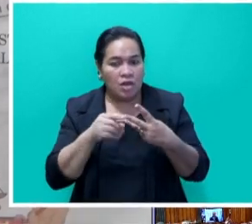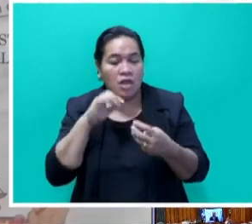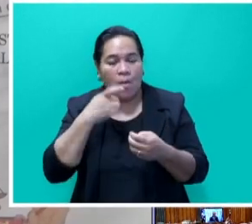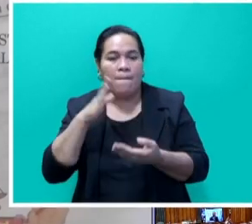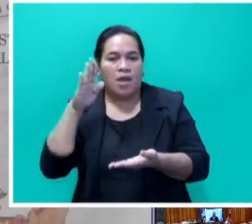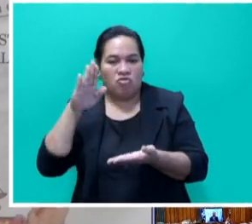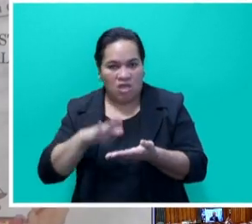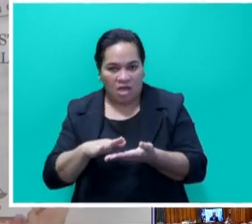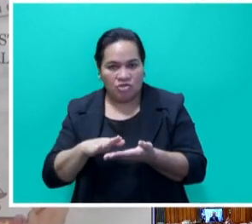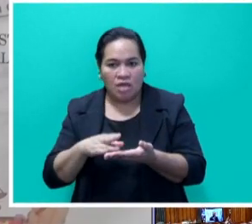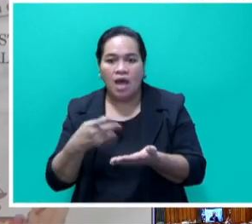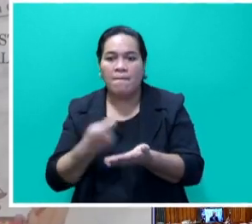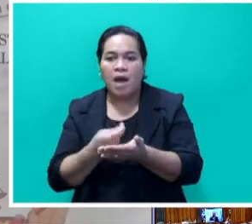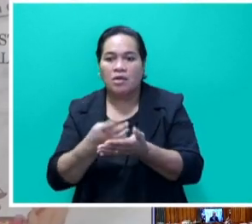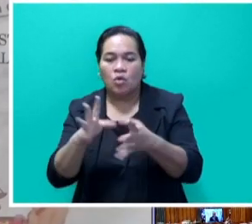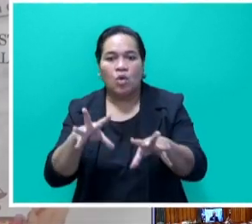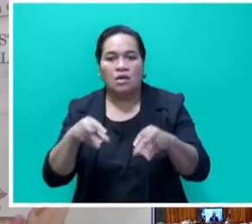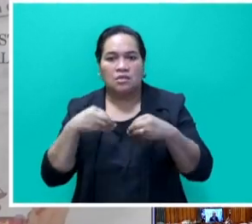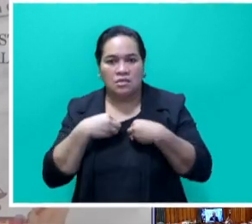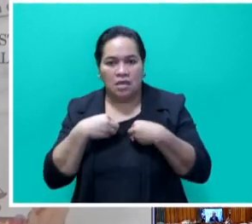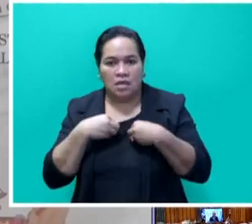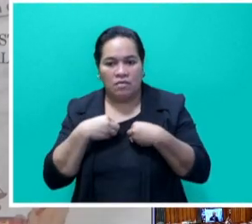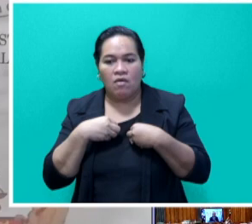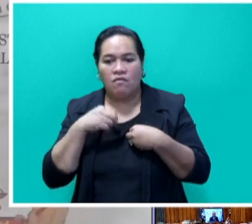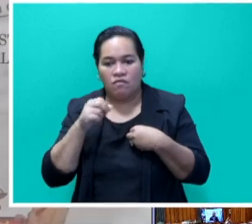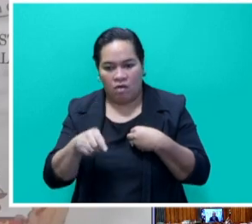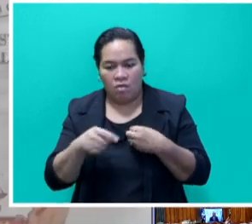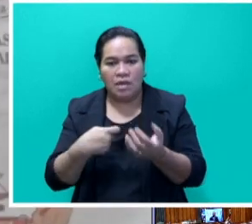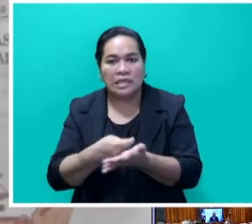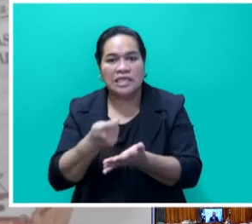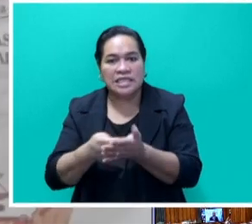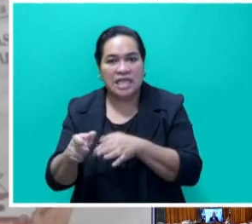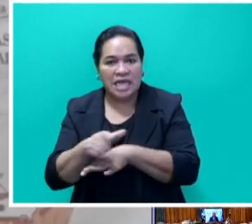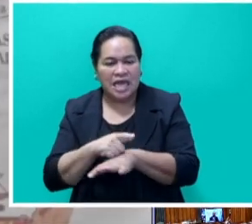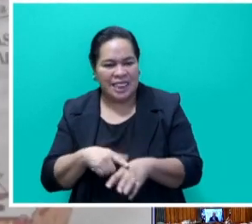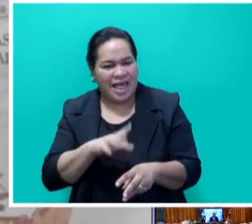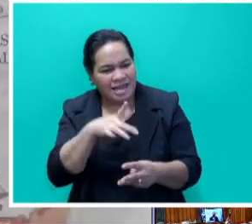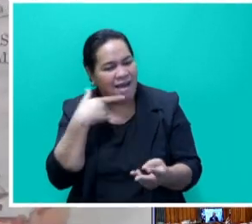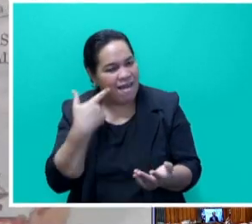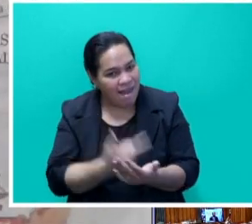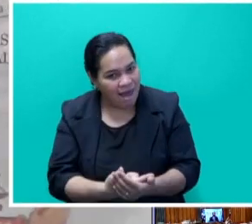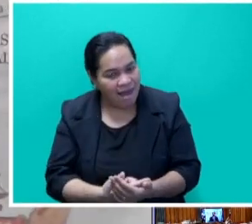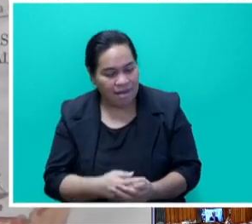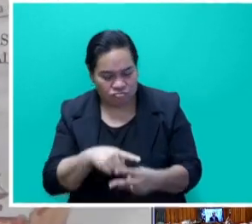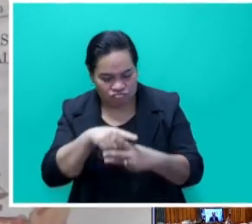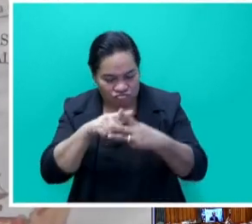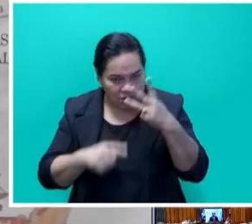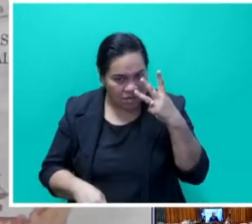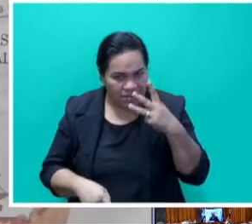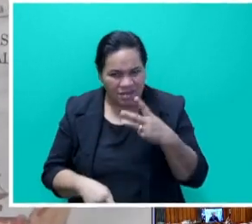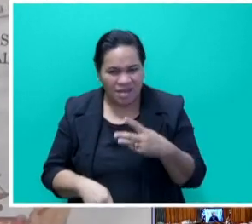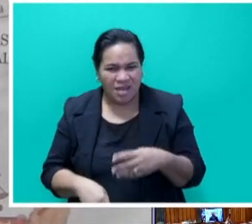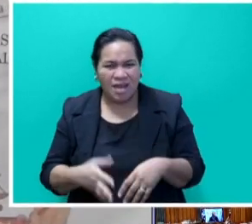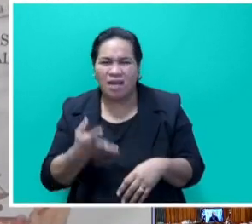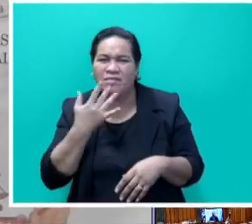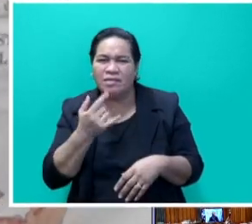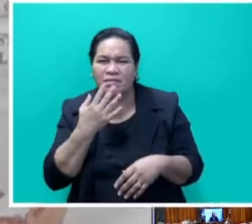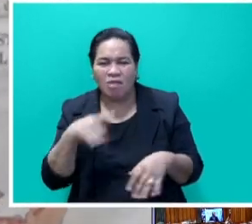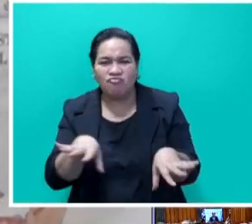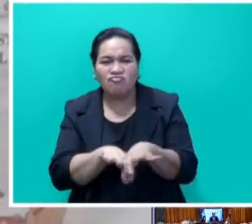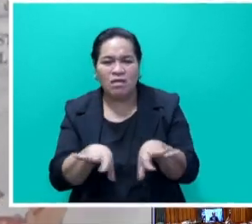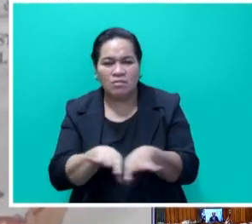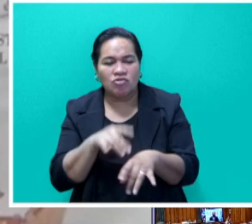money that land-owning units earn from leasing of their land. That is also a lie. So all this hullabaloo has been based